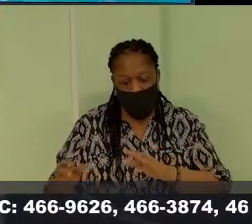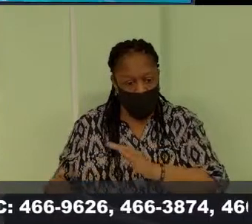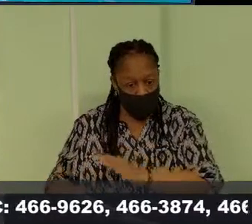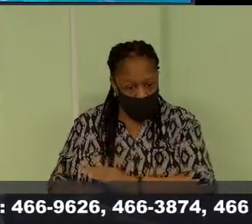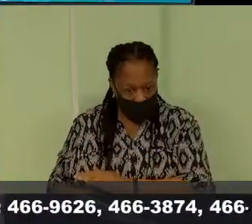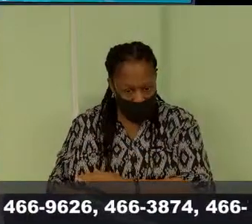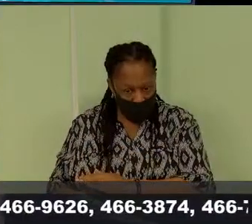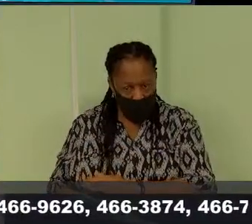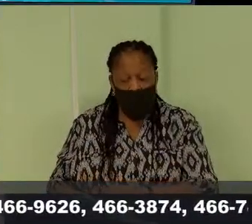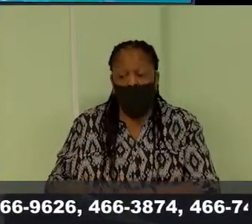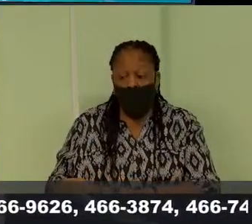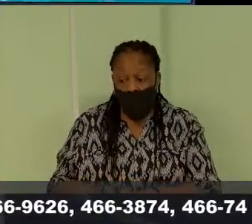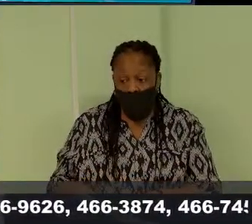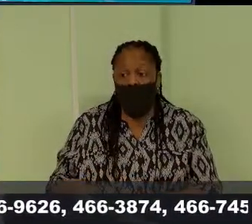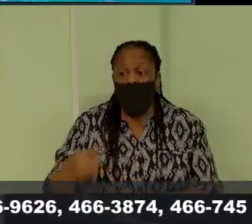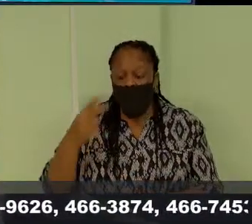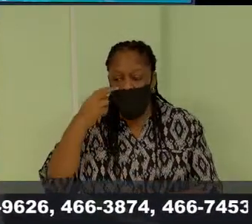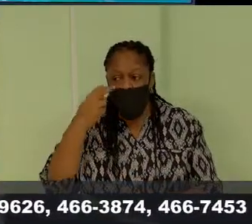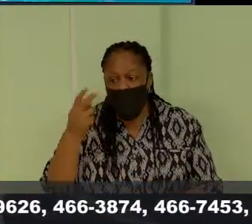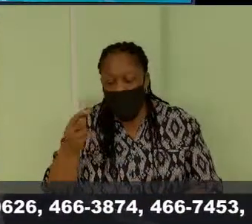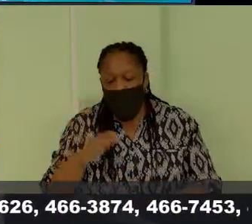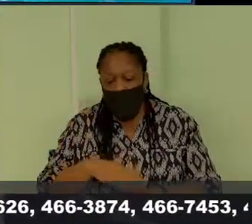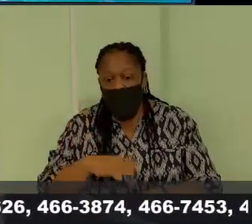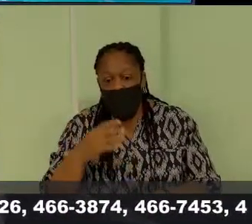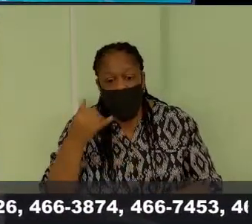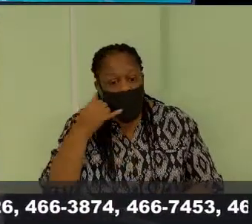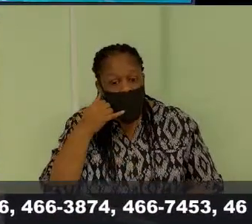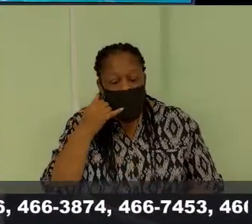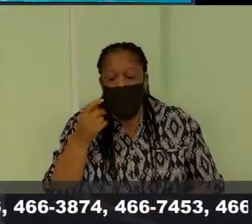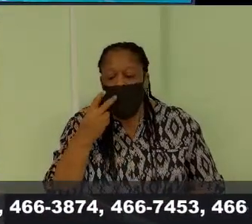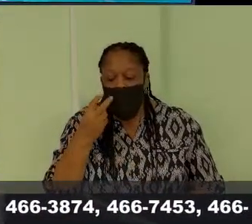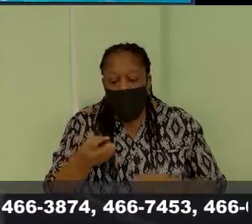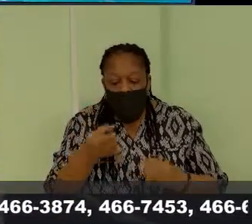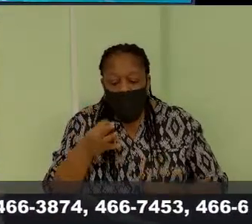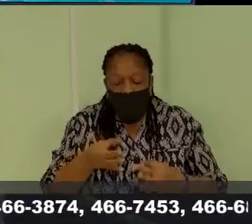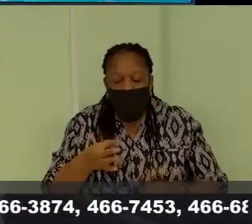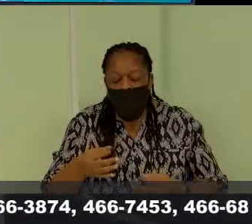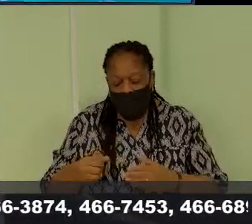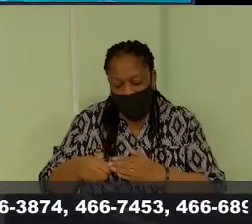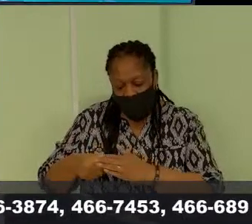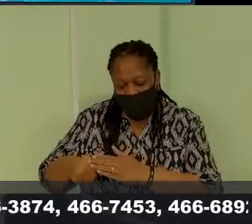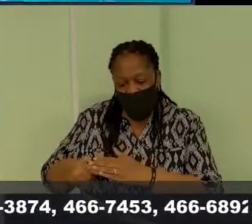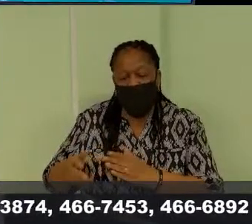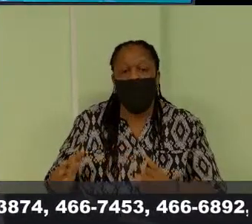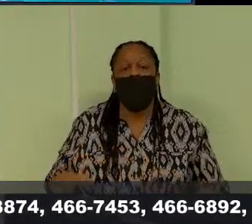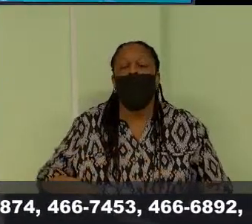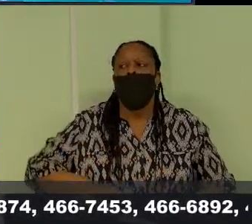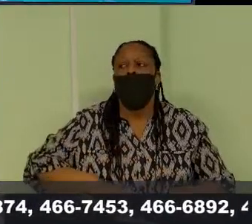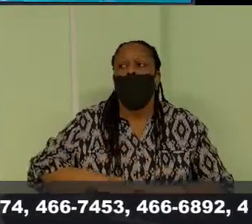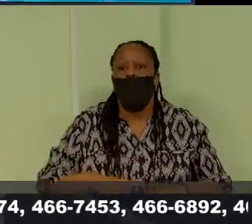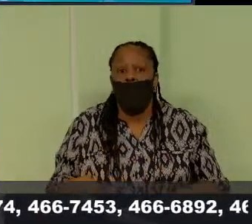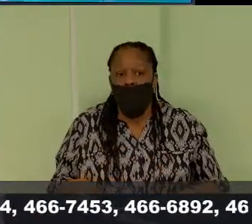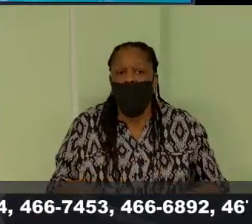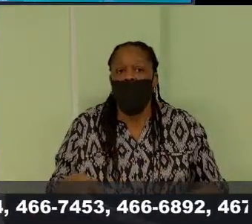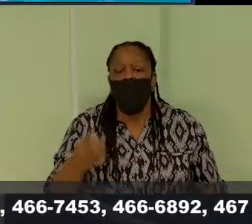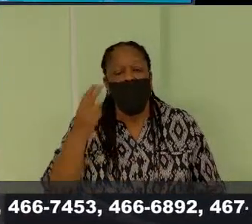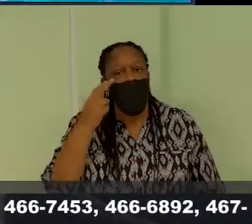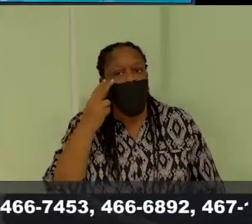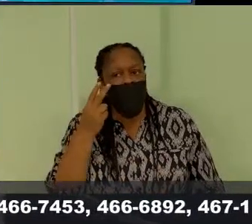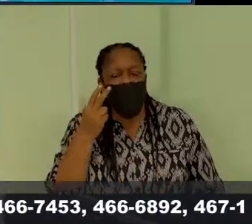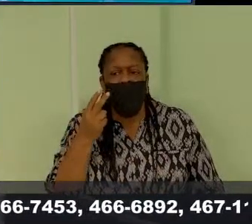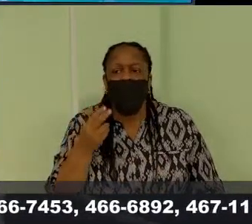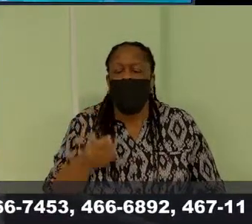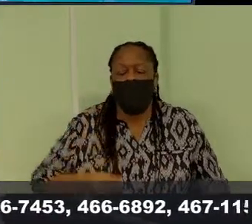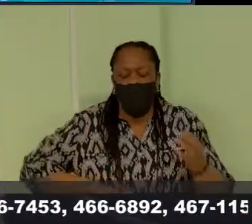numerically, they might have more cases than us, but what we're looking at the number of cases per 100,000. And once they have less